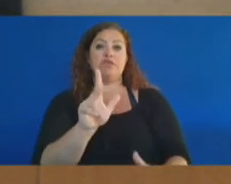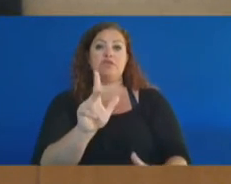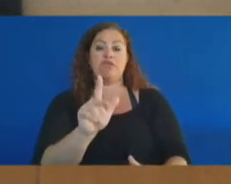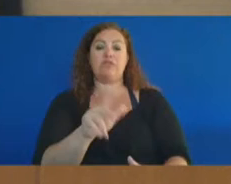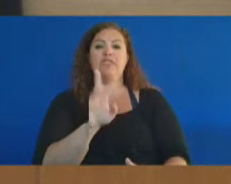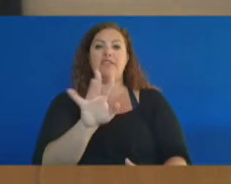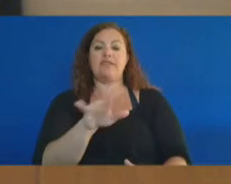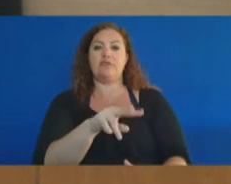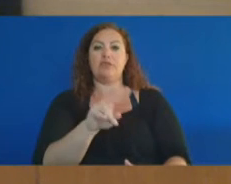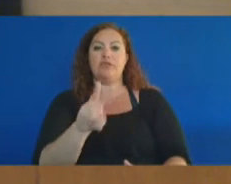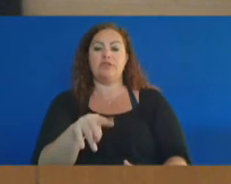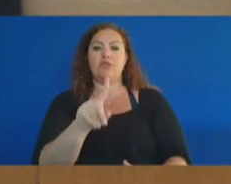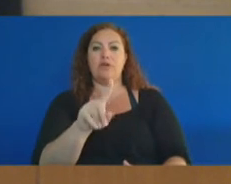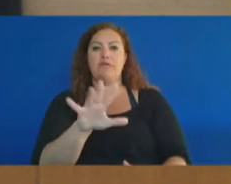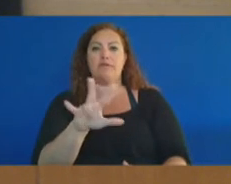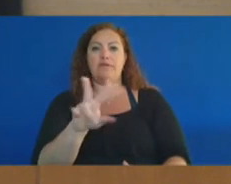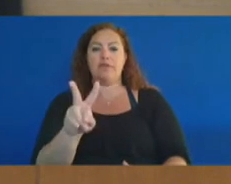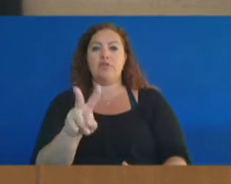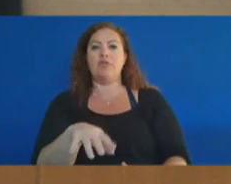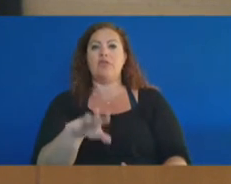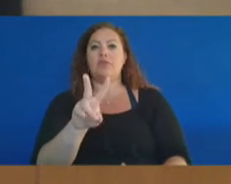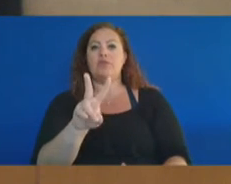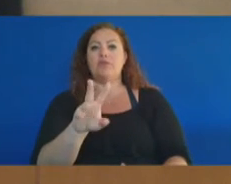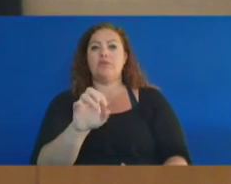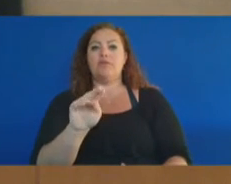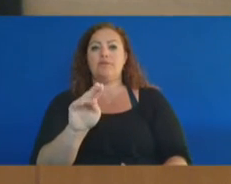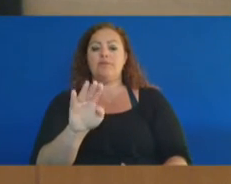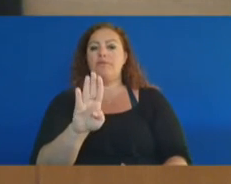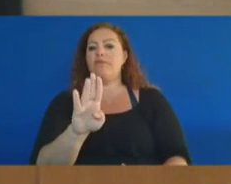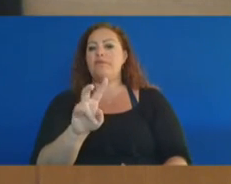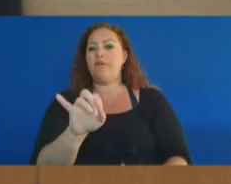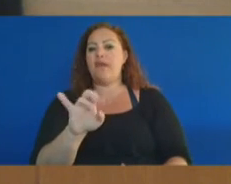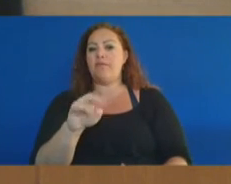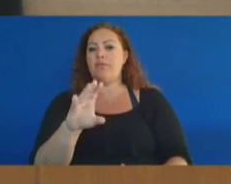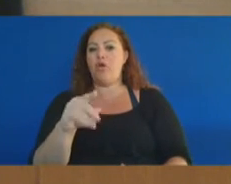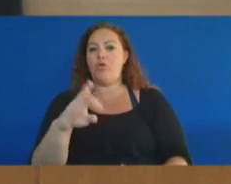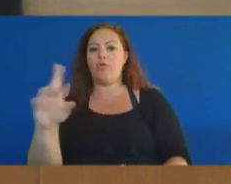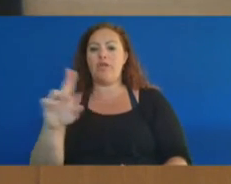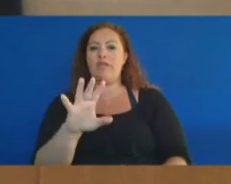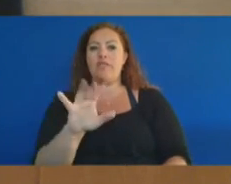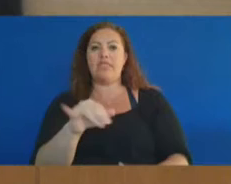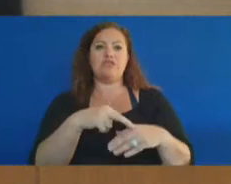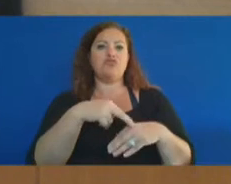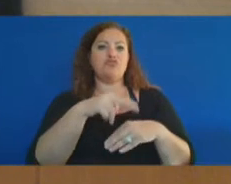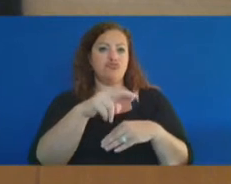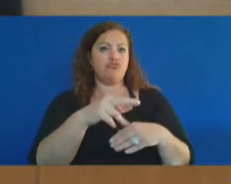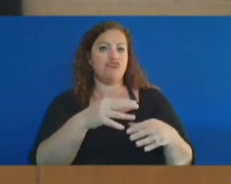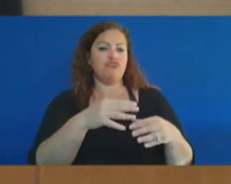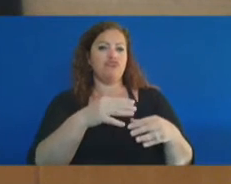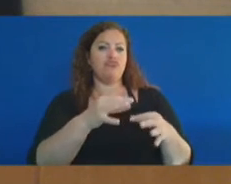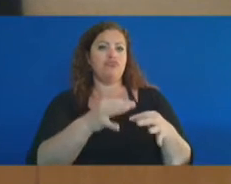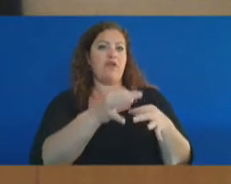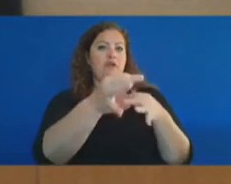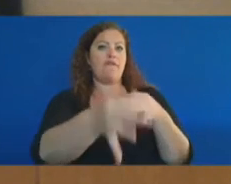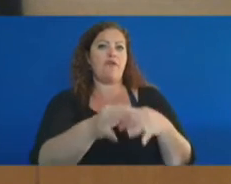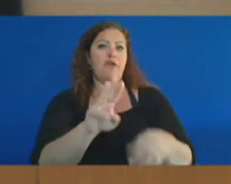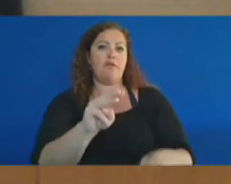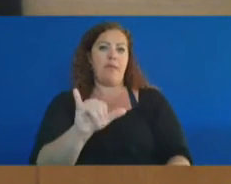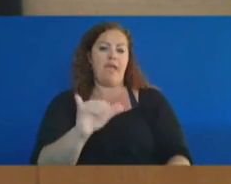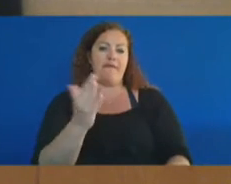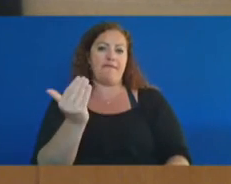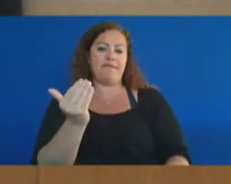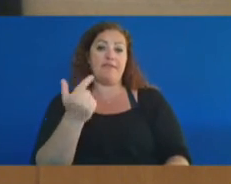152 by uh vinroy Reid again all those are decisions requesting a deferral till May 15 uh we do have five